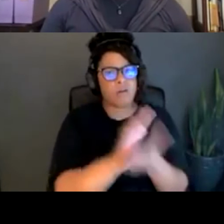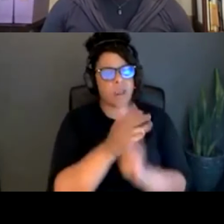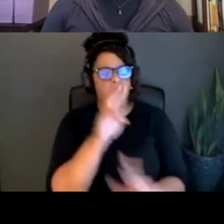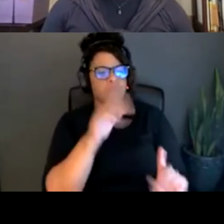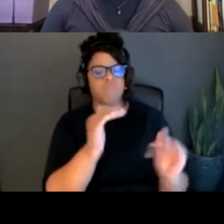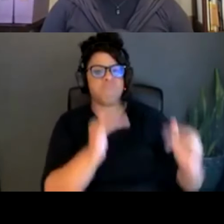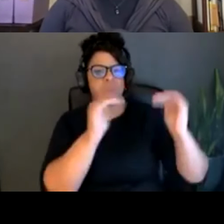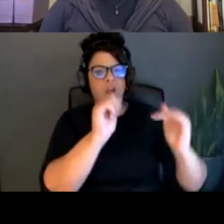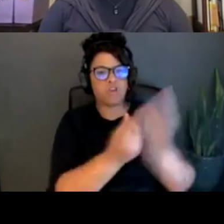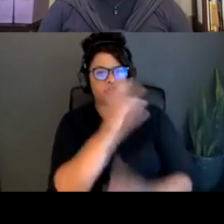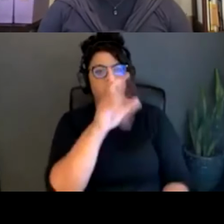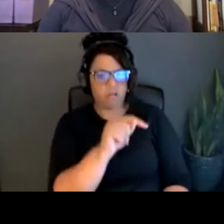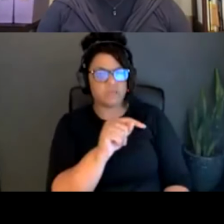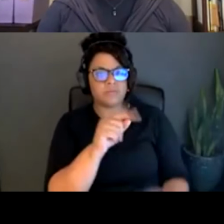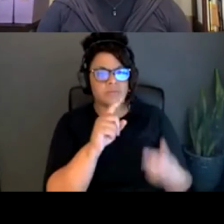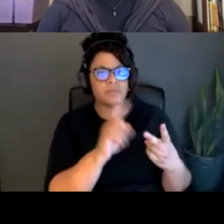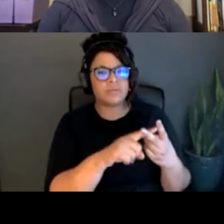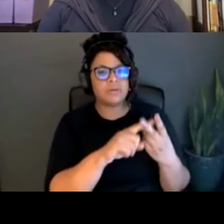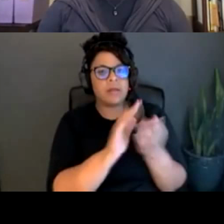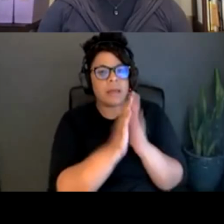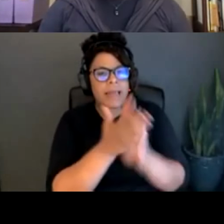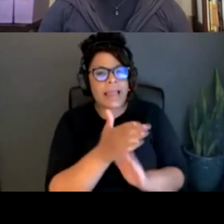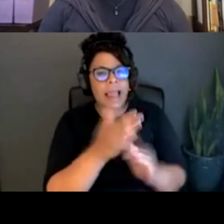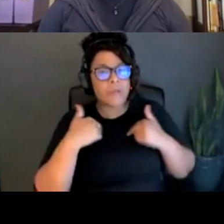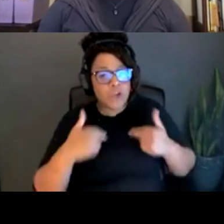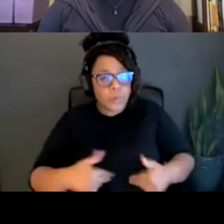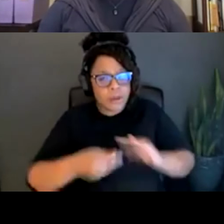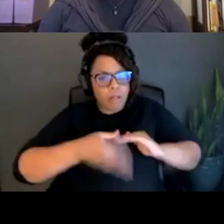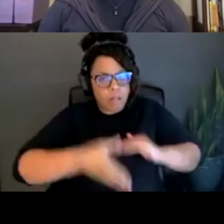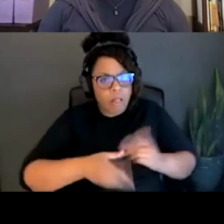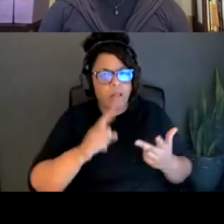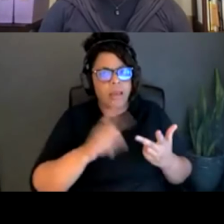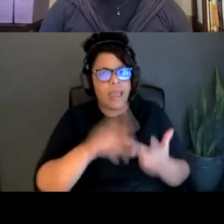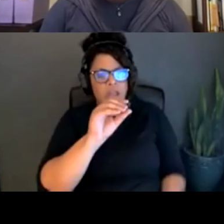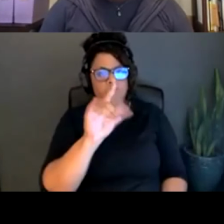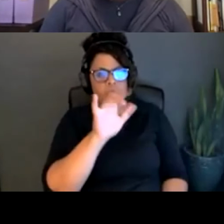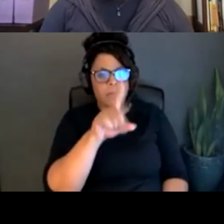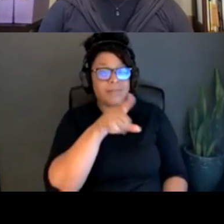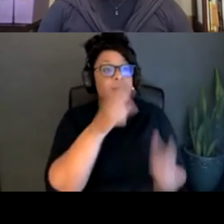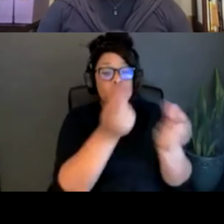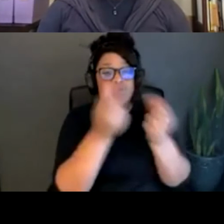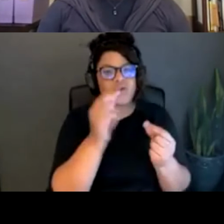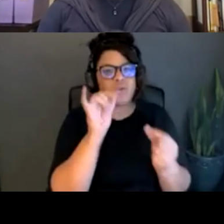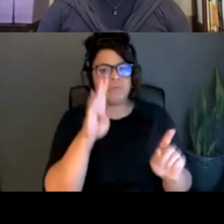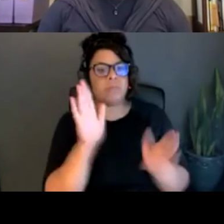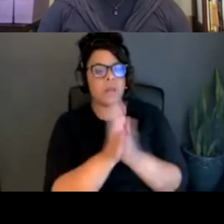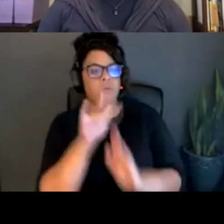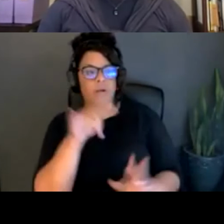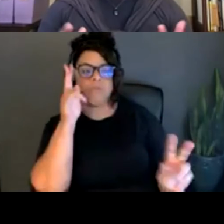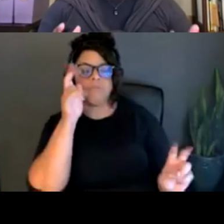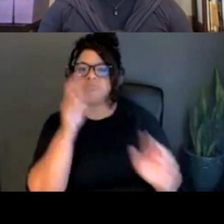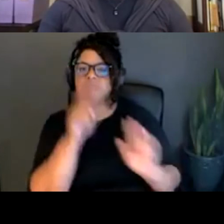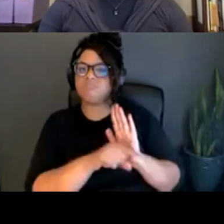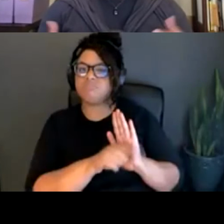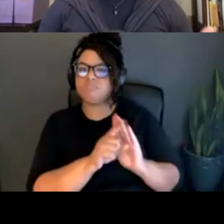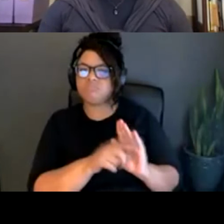dehumanizes them, it criminalizes their bodies in motion, and their play, which is